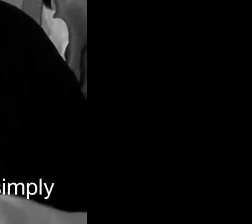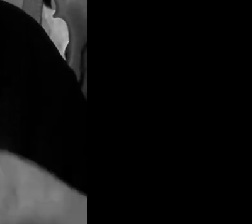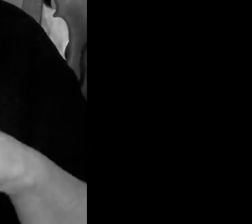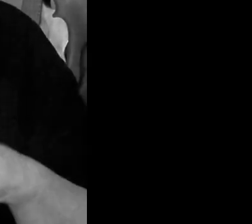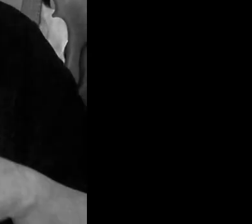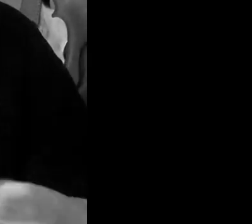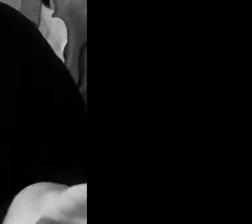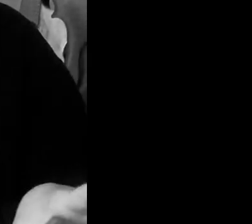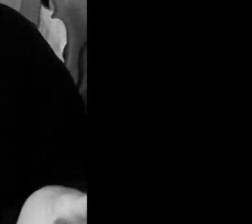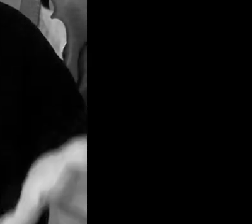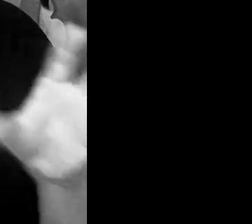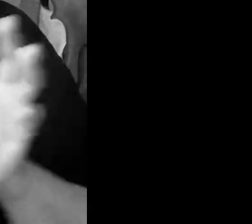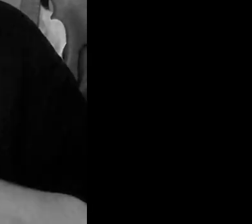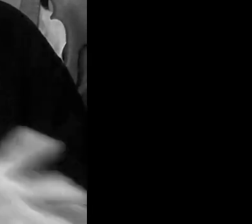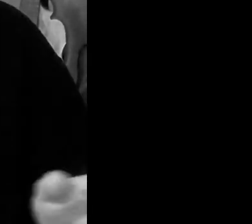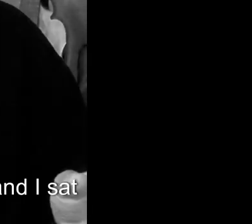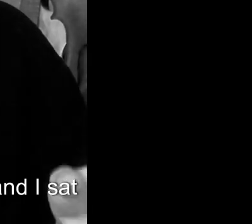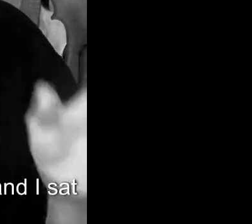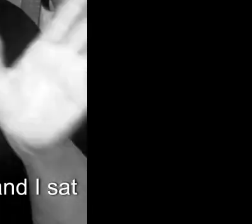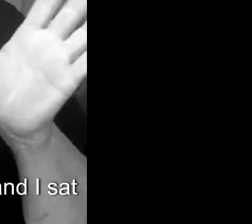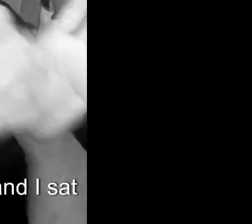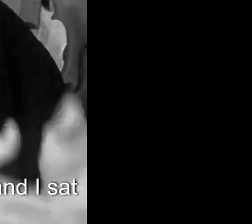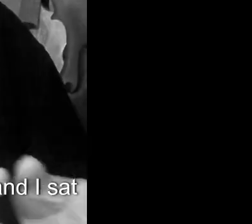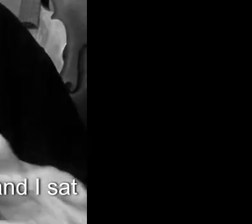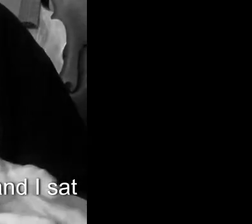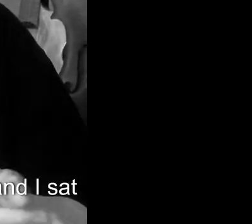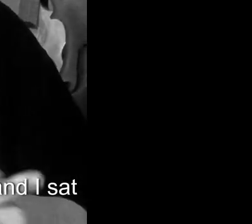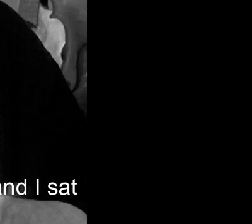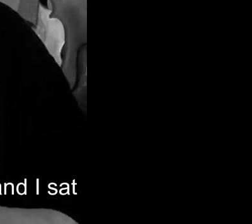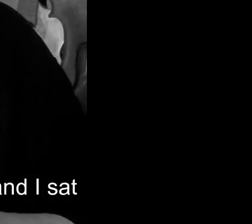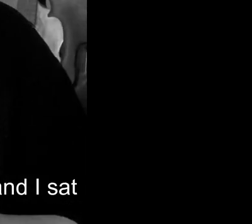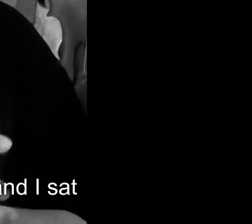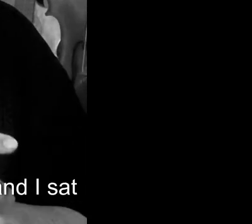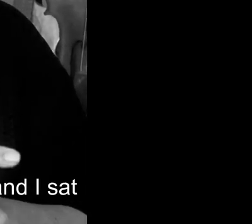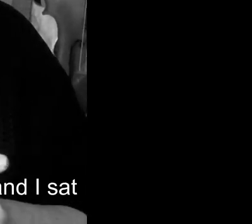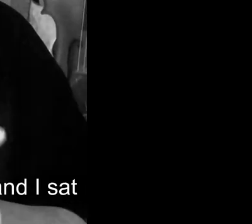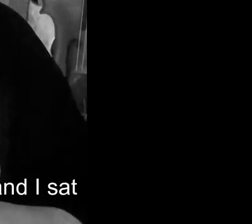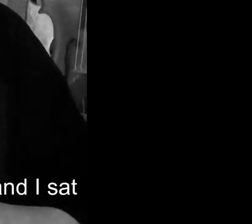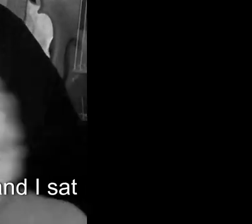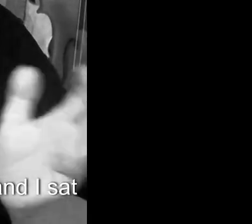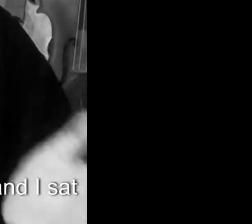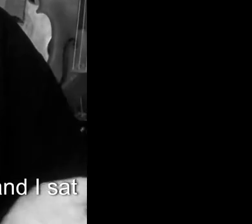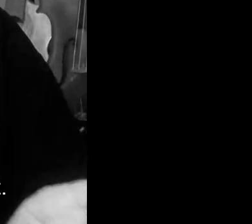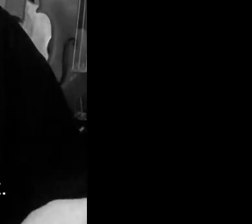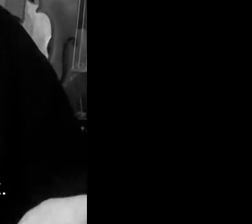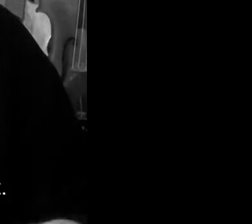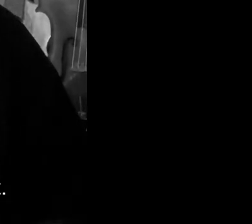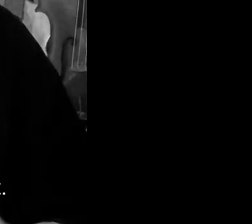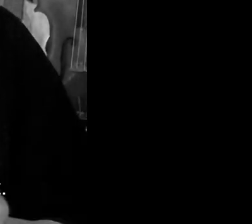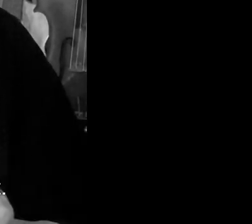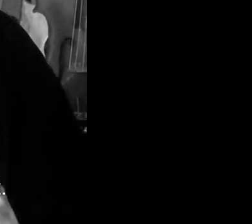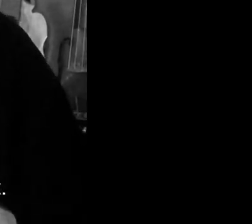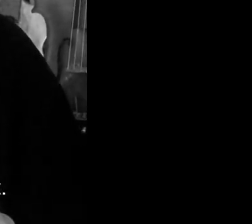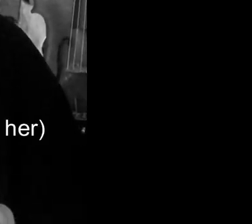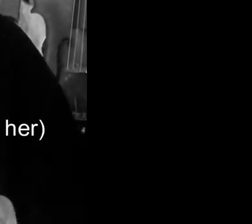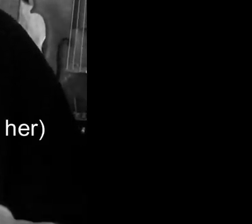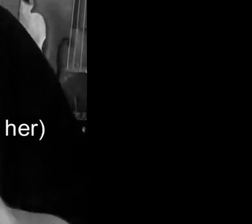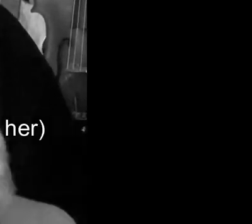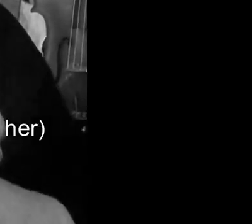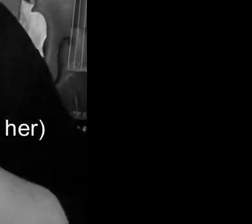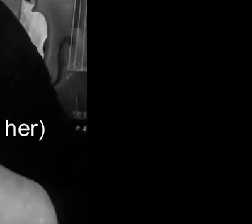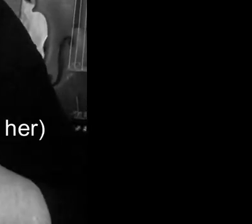are simply beautiful and brilliant. Her new album is called Emotions, and I sat down with her to talk about